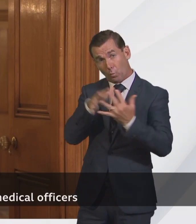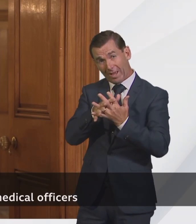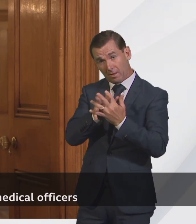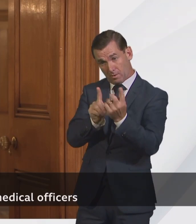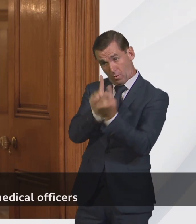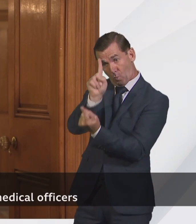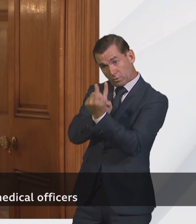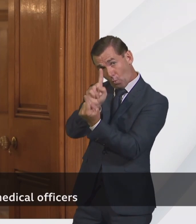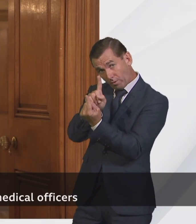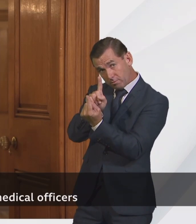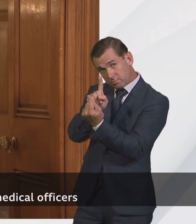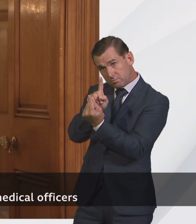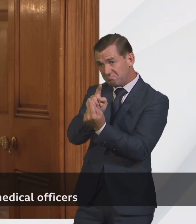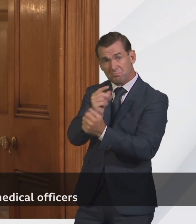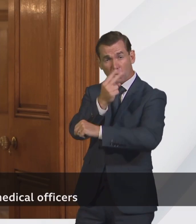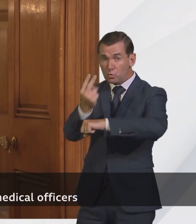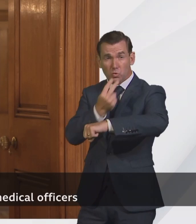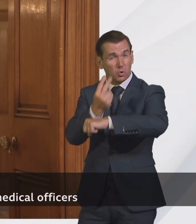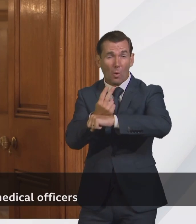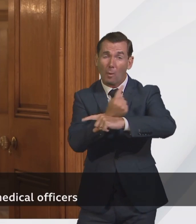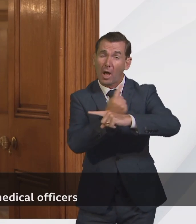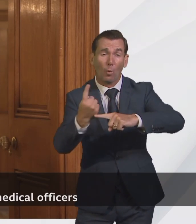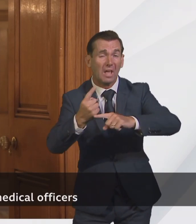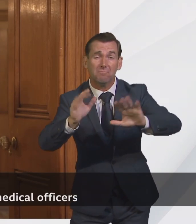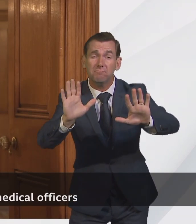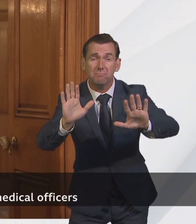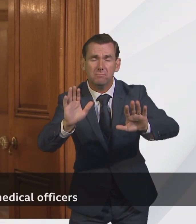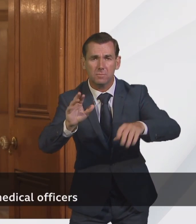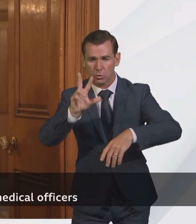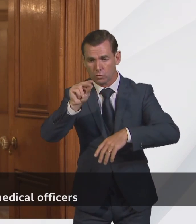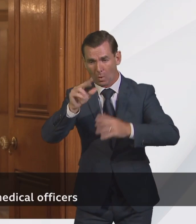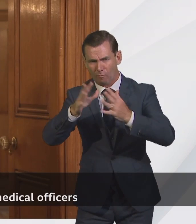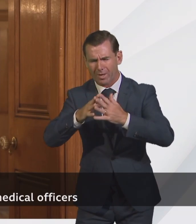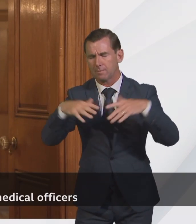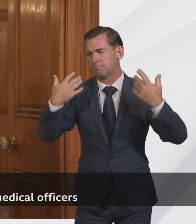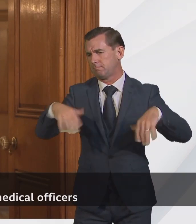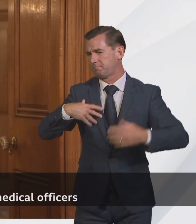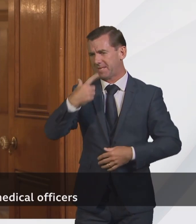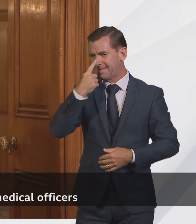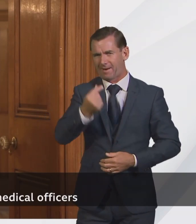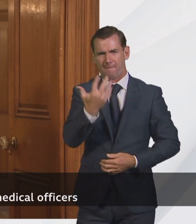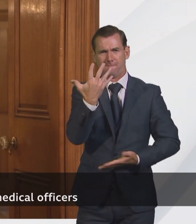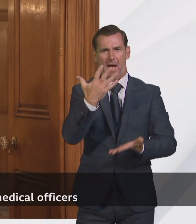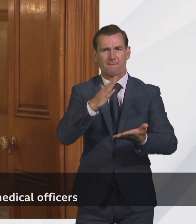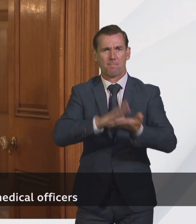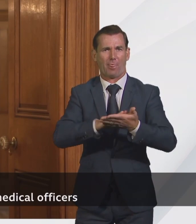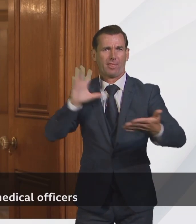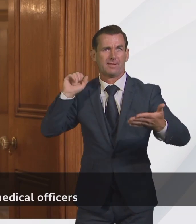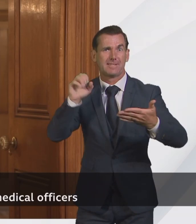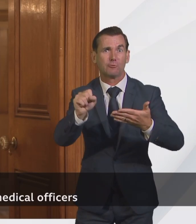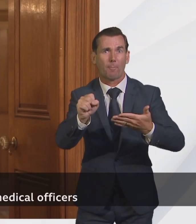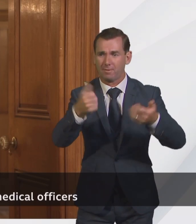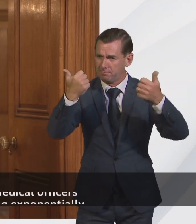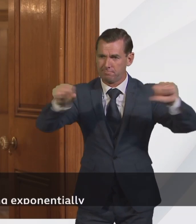we support schools, whether through the use of their pupil premium, as to how we can continue to build